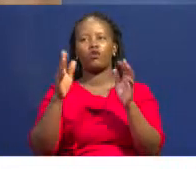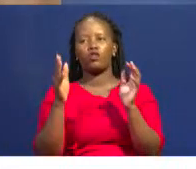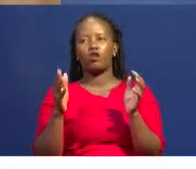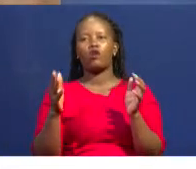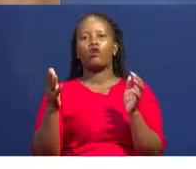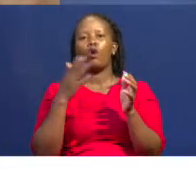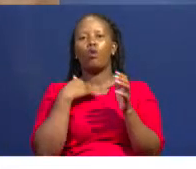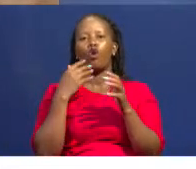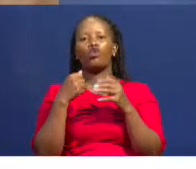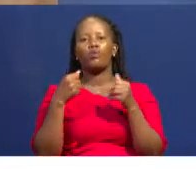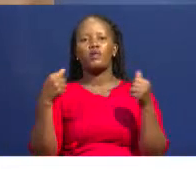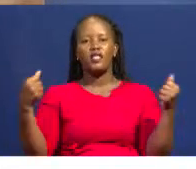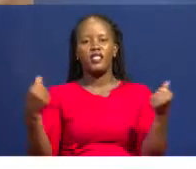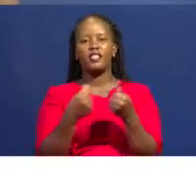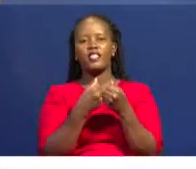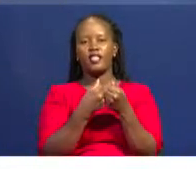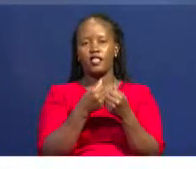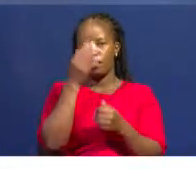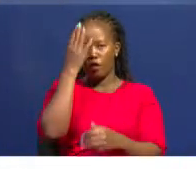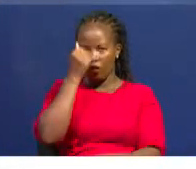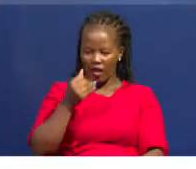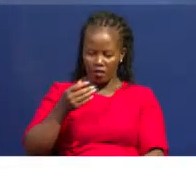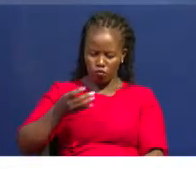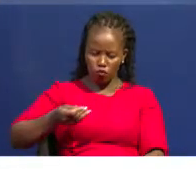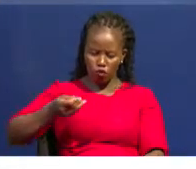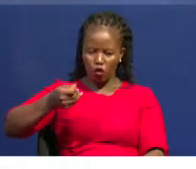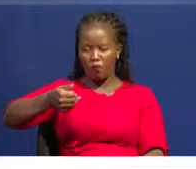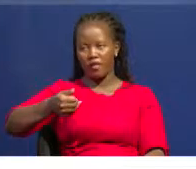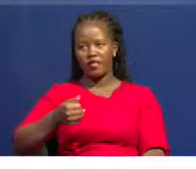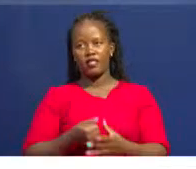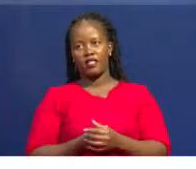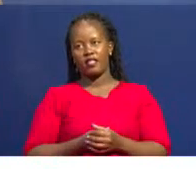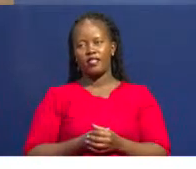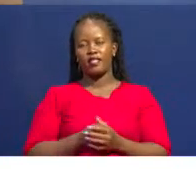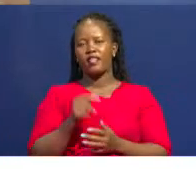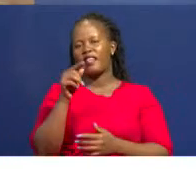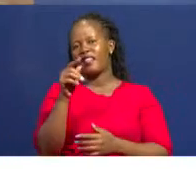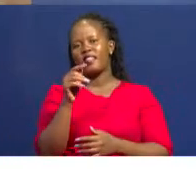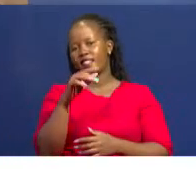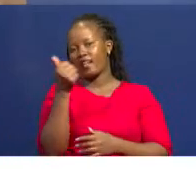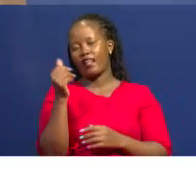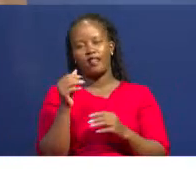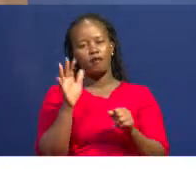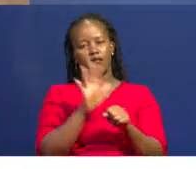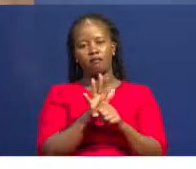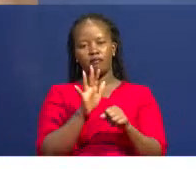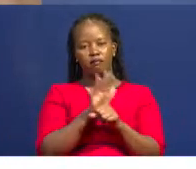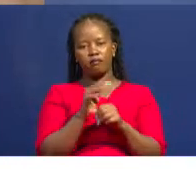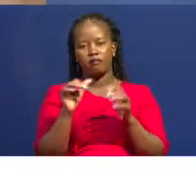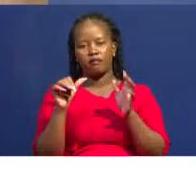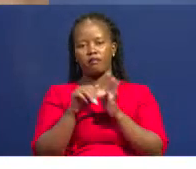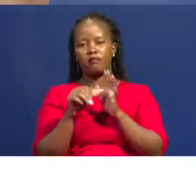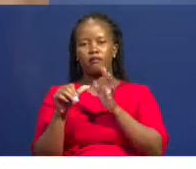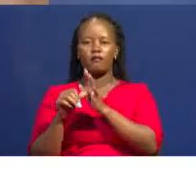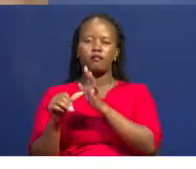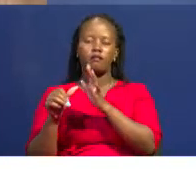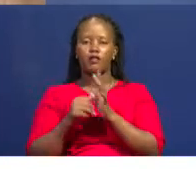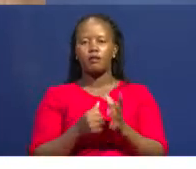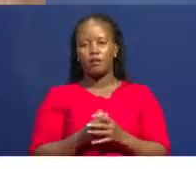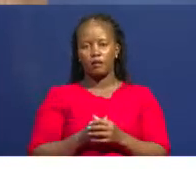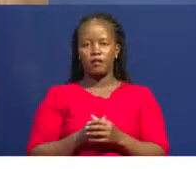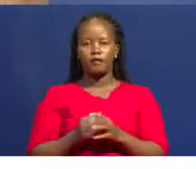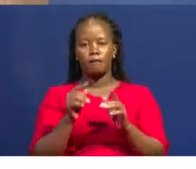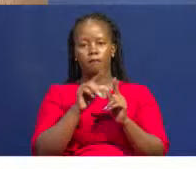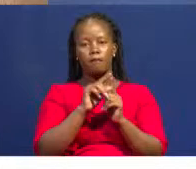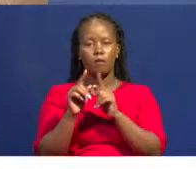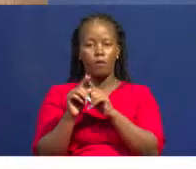a matatu to be compensated. Those are the other issues. We need also, when we want